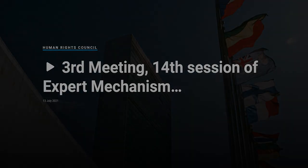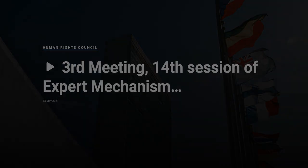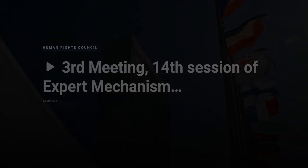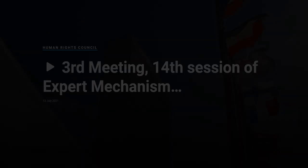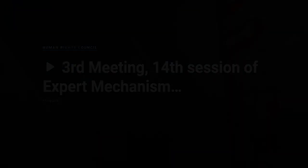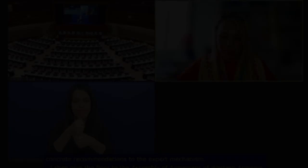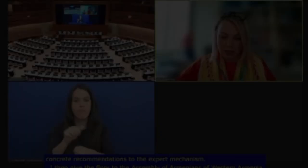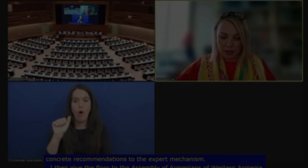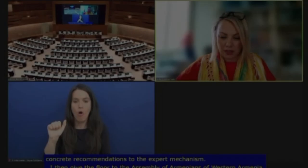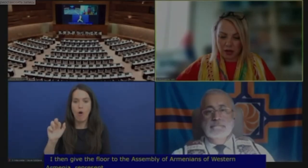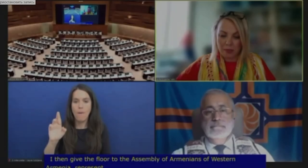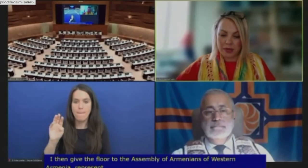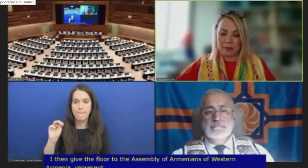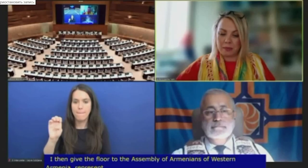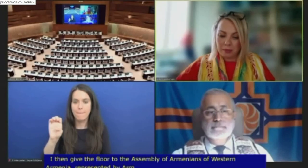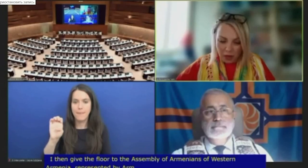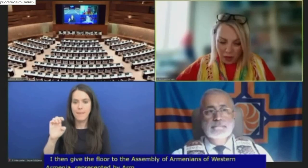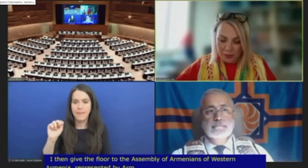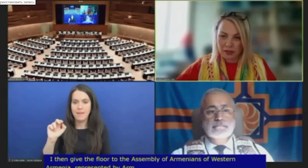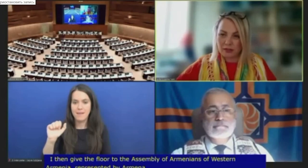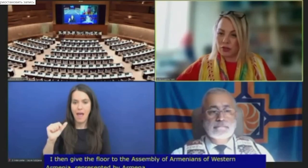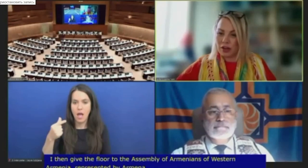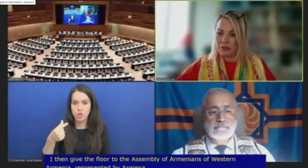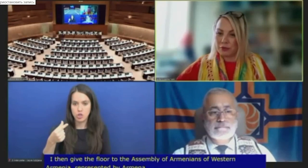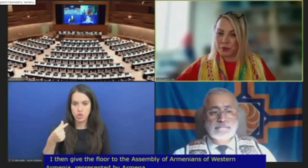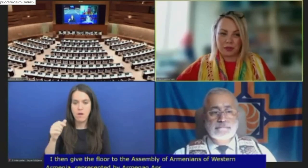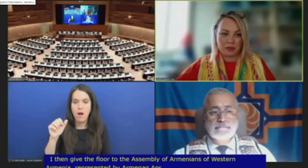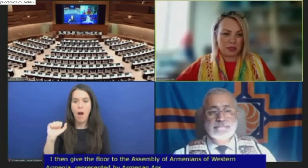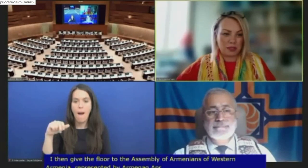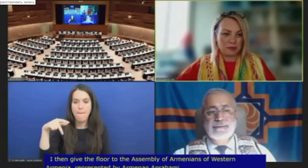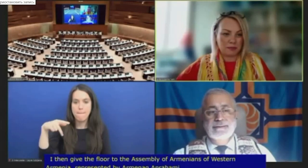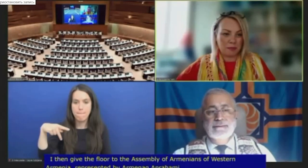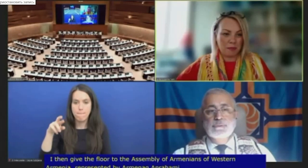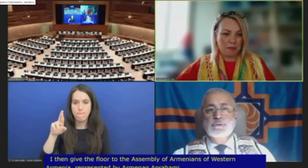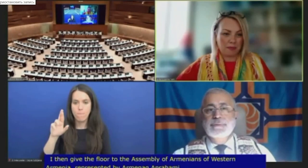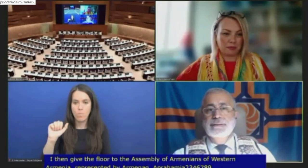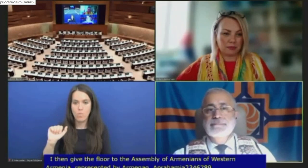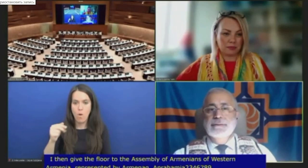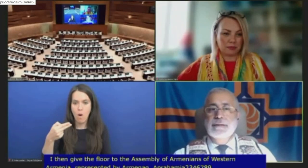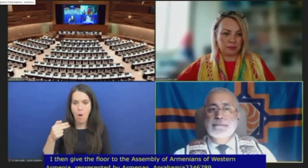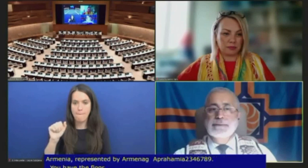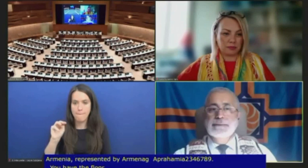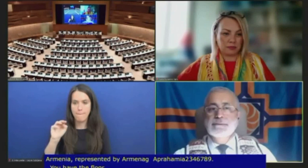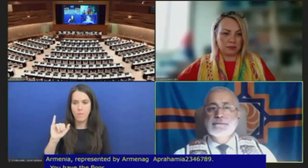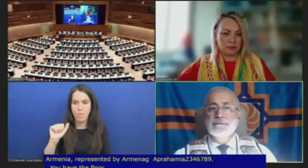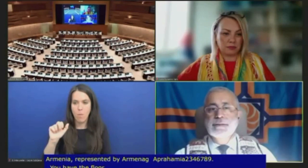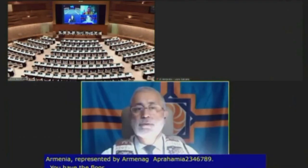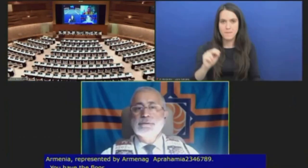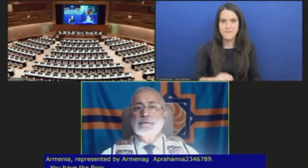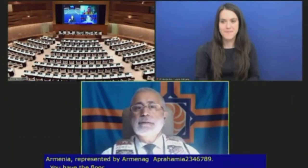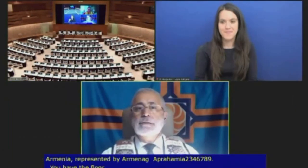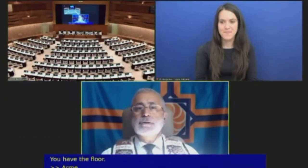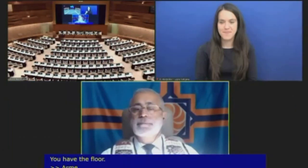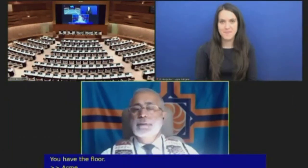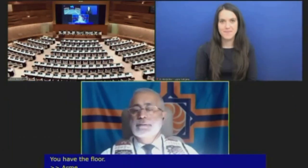represented by Armenak Abrahamian. You have the floor. Bonjour, Madame la Présidente.